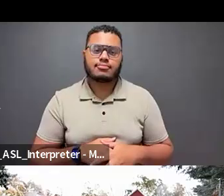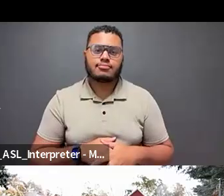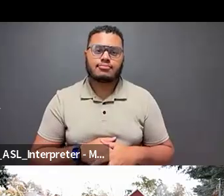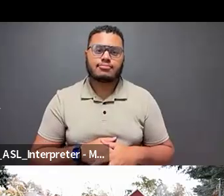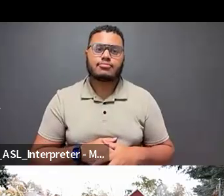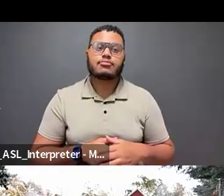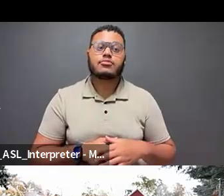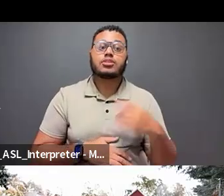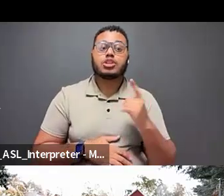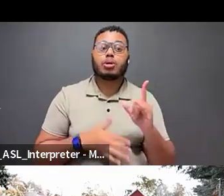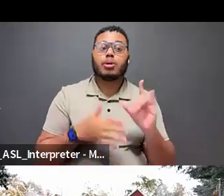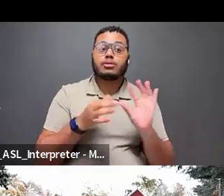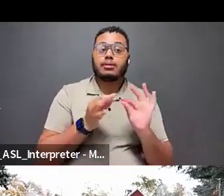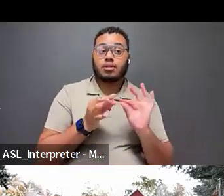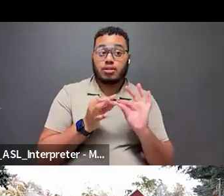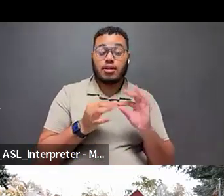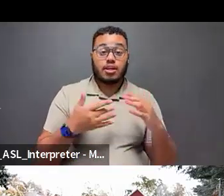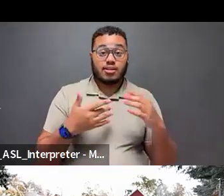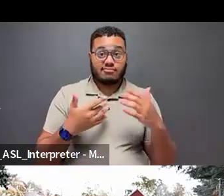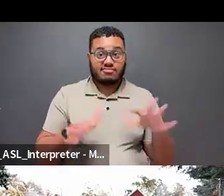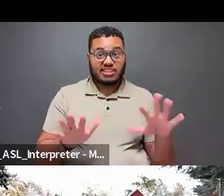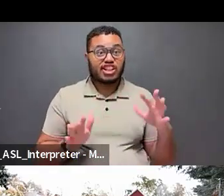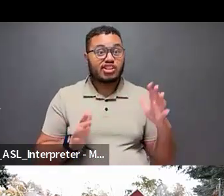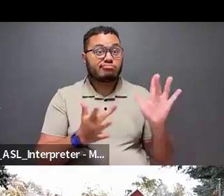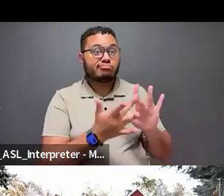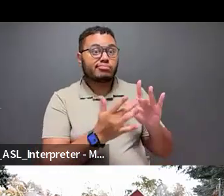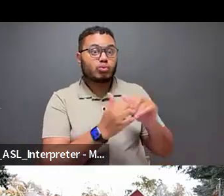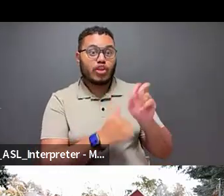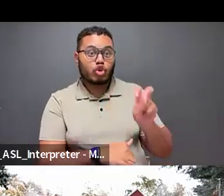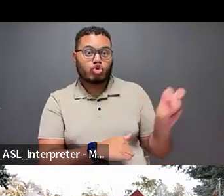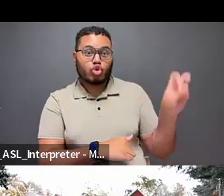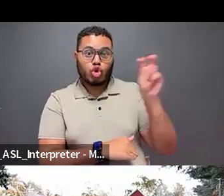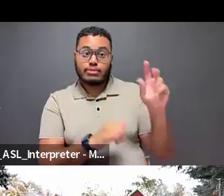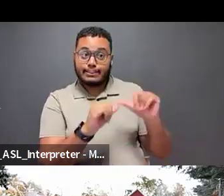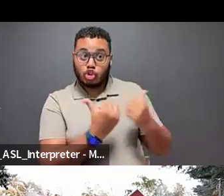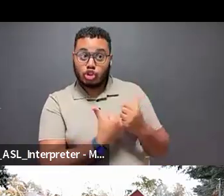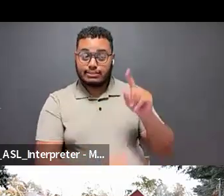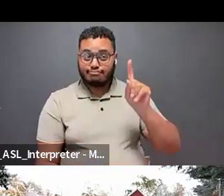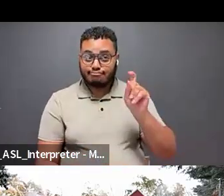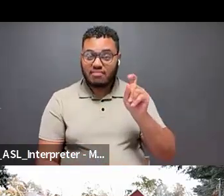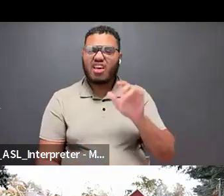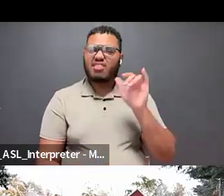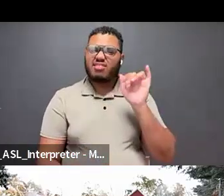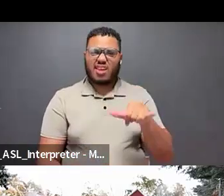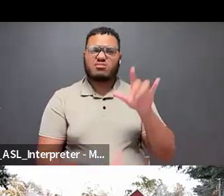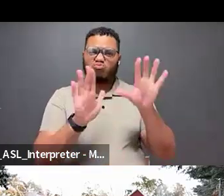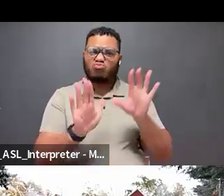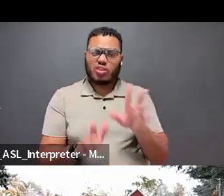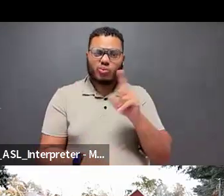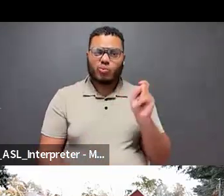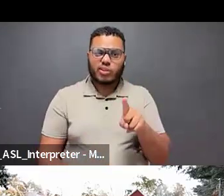And someone says, has there been any contact with tourism agencies? That's a great question.